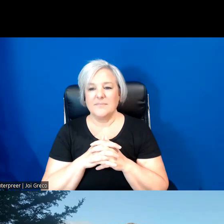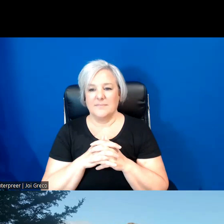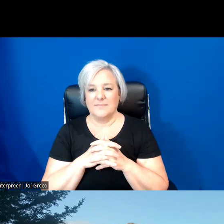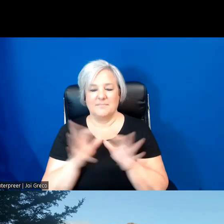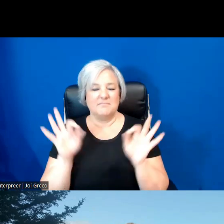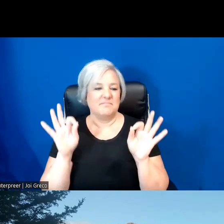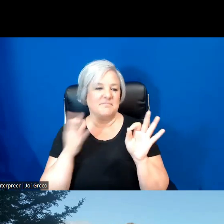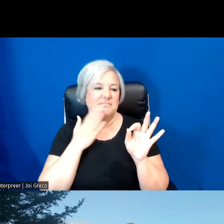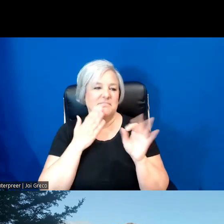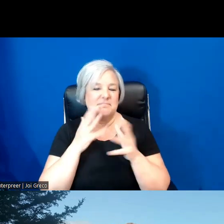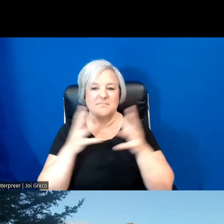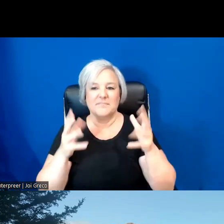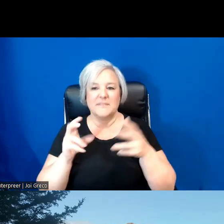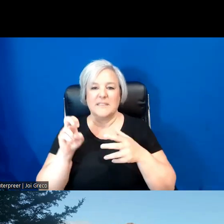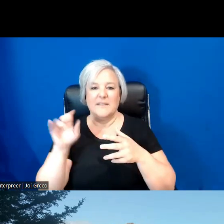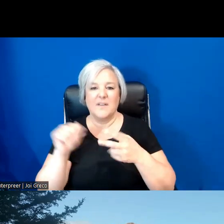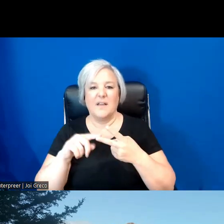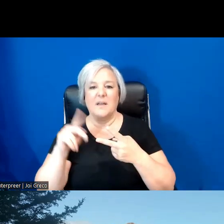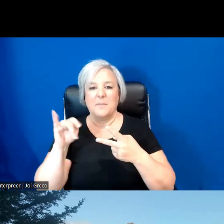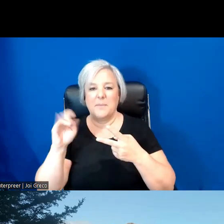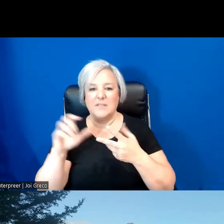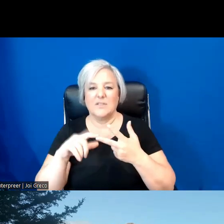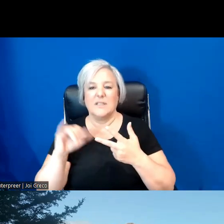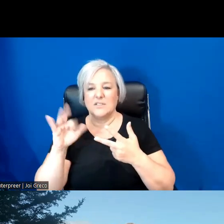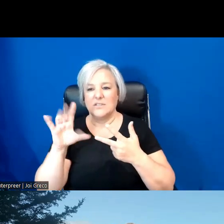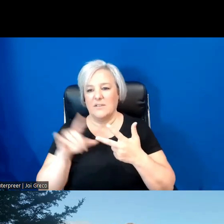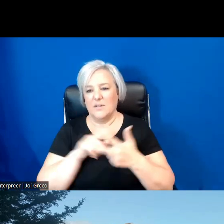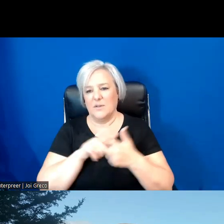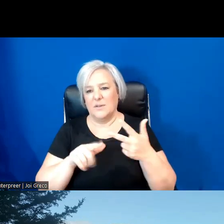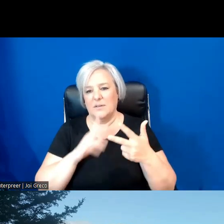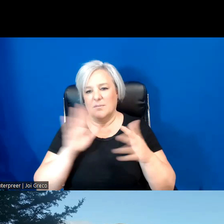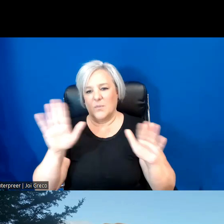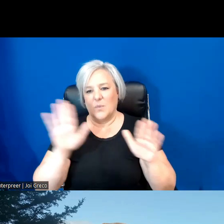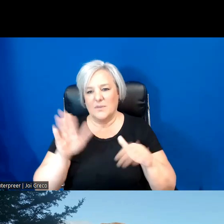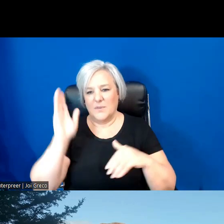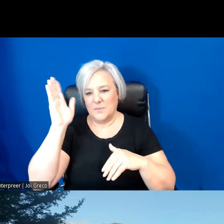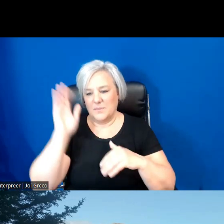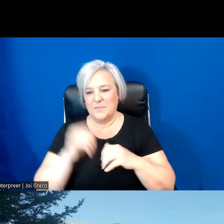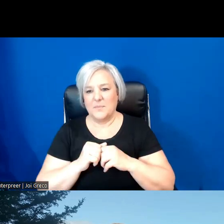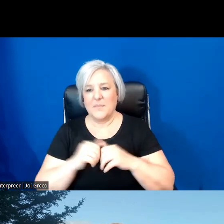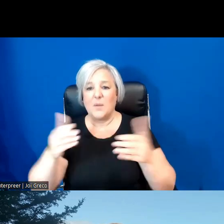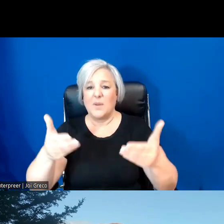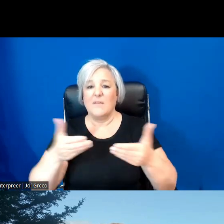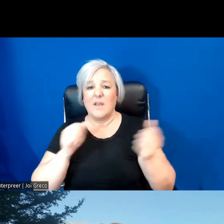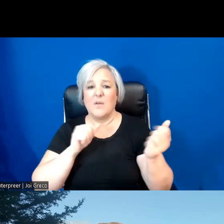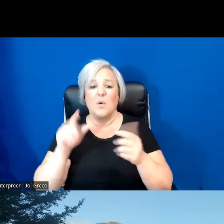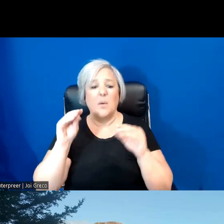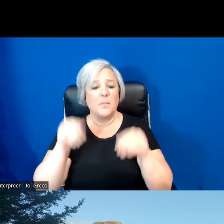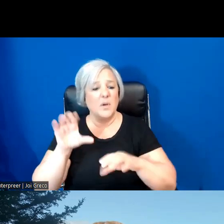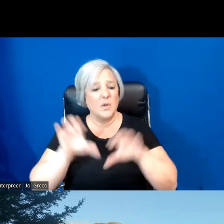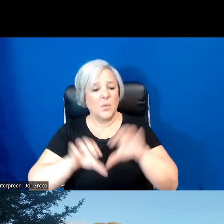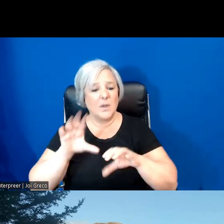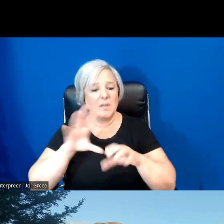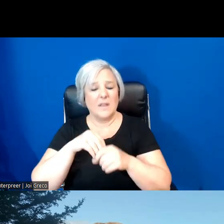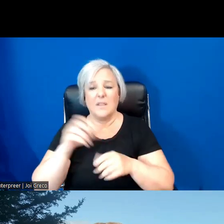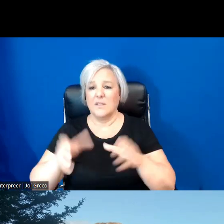Perfect. Thank you so much, Eva, Patrick, as well as Jared. What a wonderful presentation. I invite everybody to put their questions in chat. And